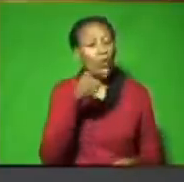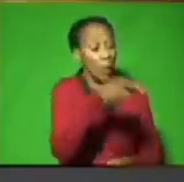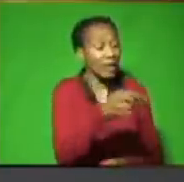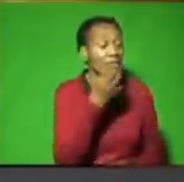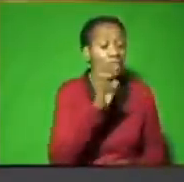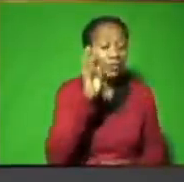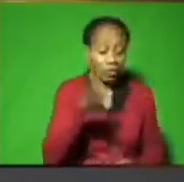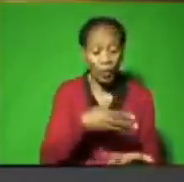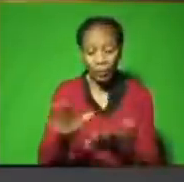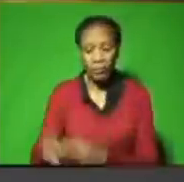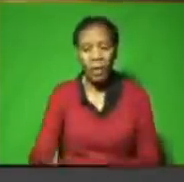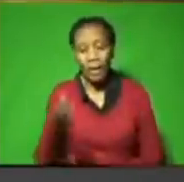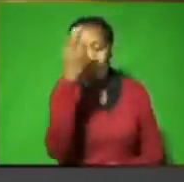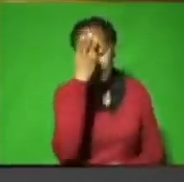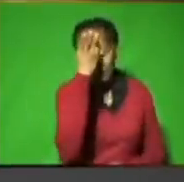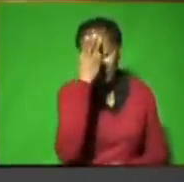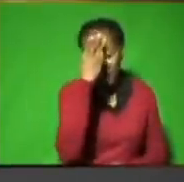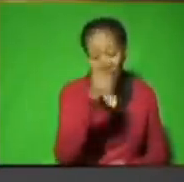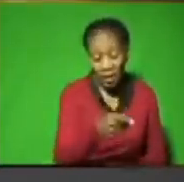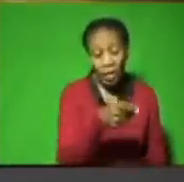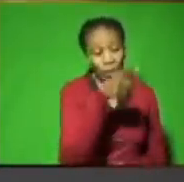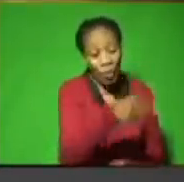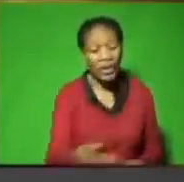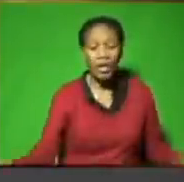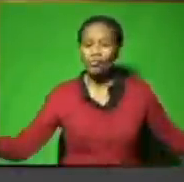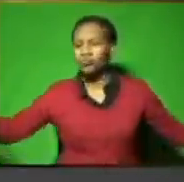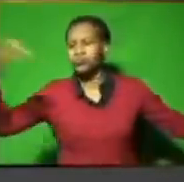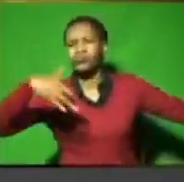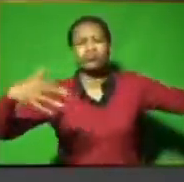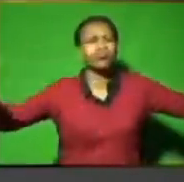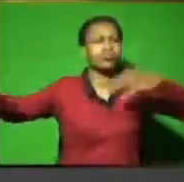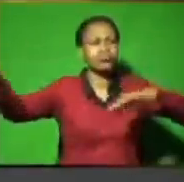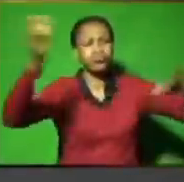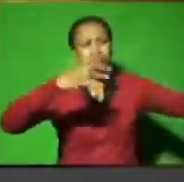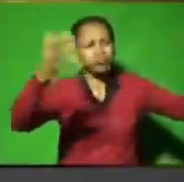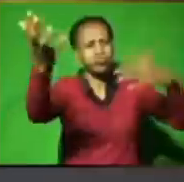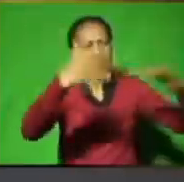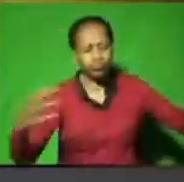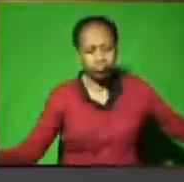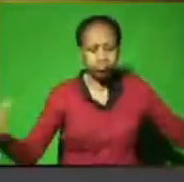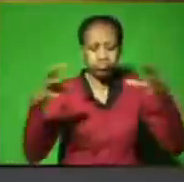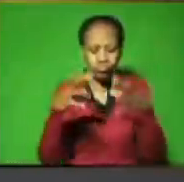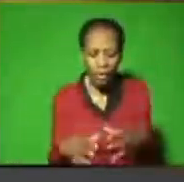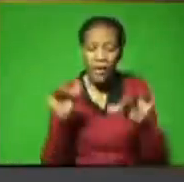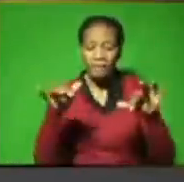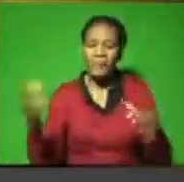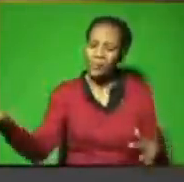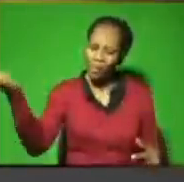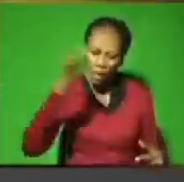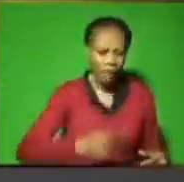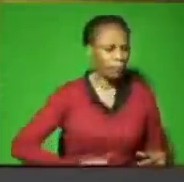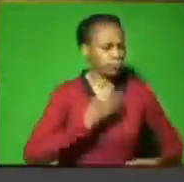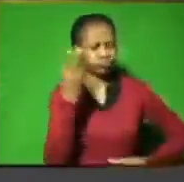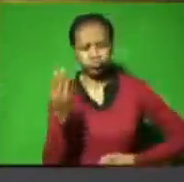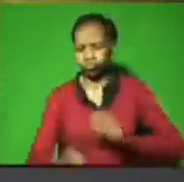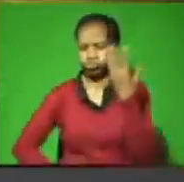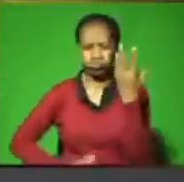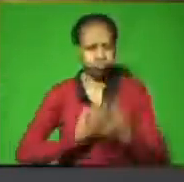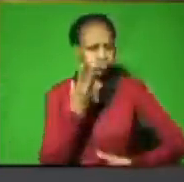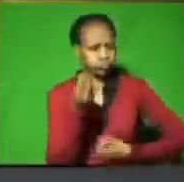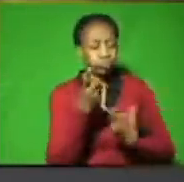went to Mafike and called an imbizo and said the people must come and express